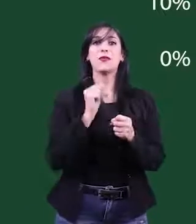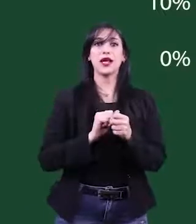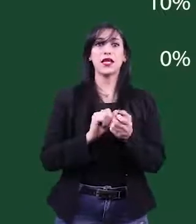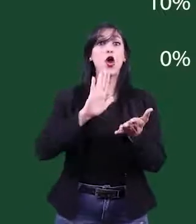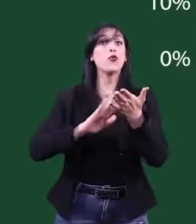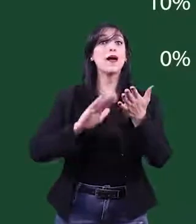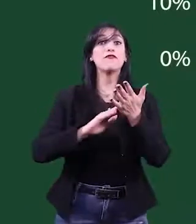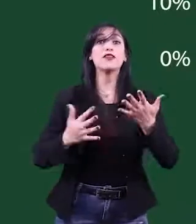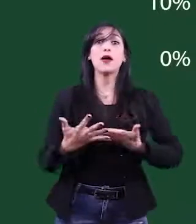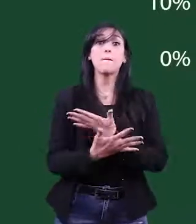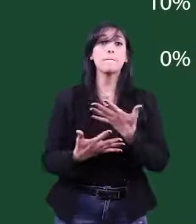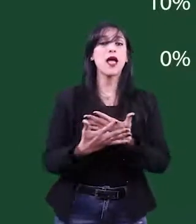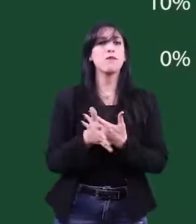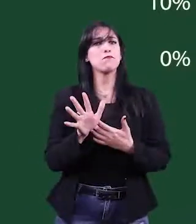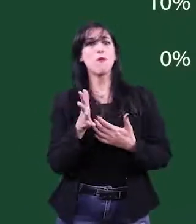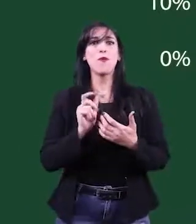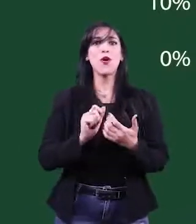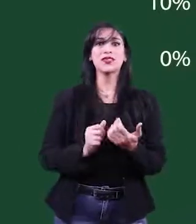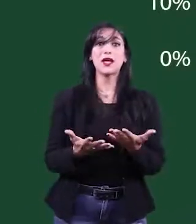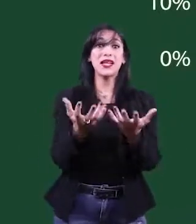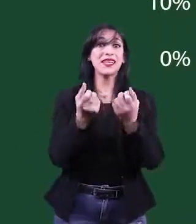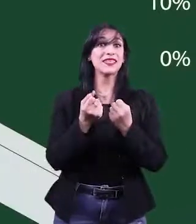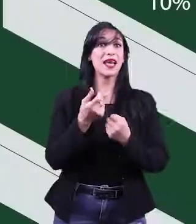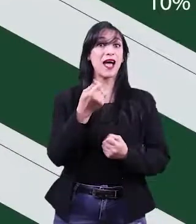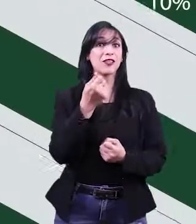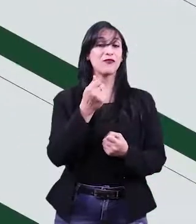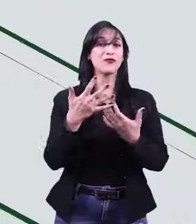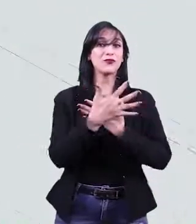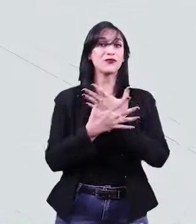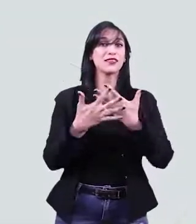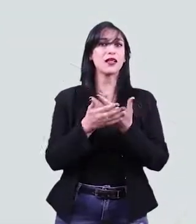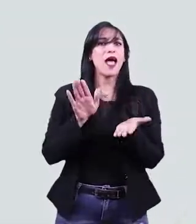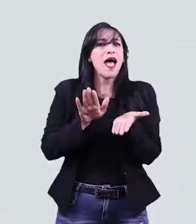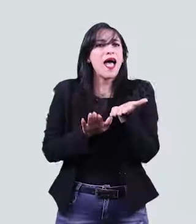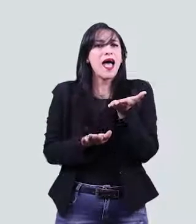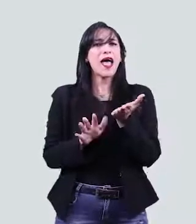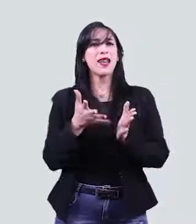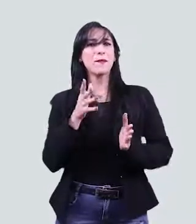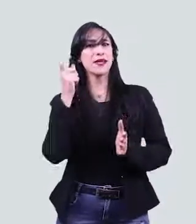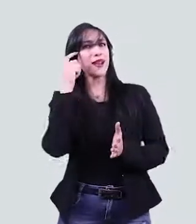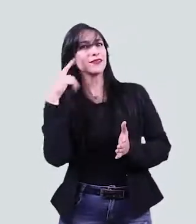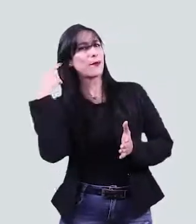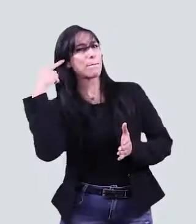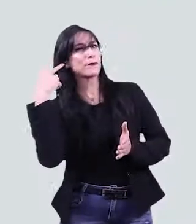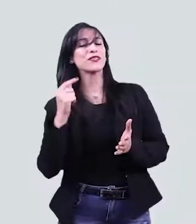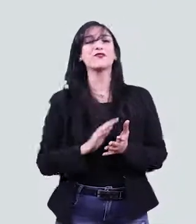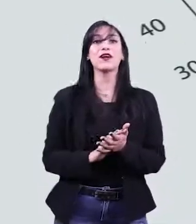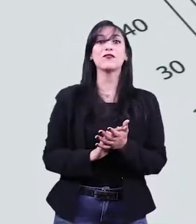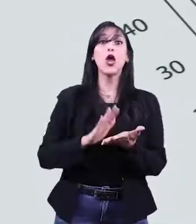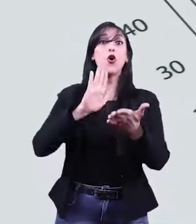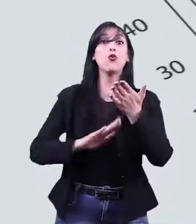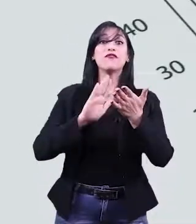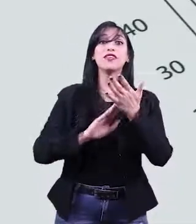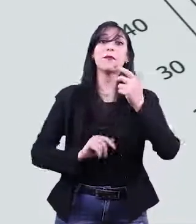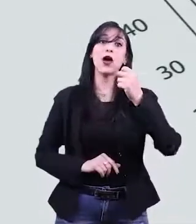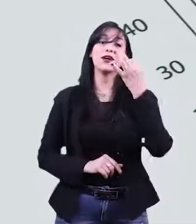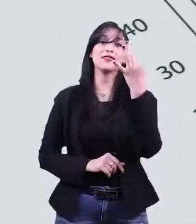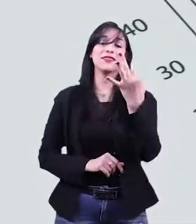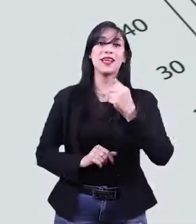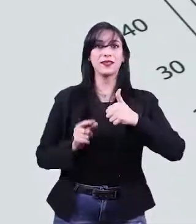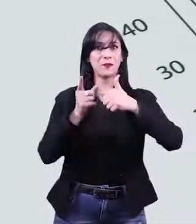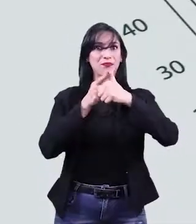actual return on investment will be lower than the expected return. Stock risks come in three types. 1.